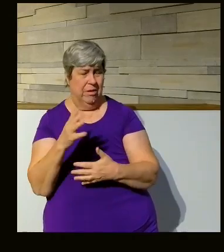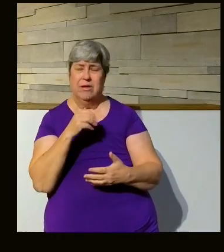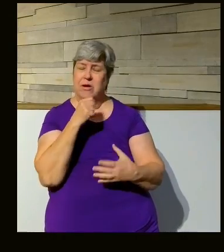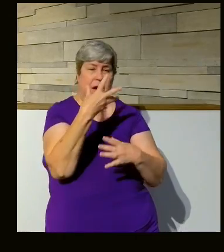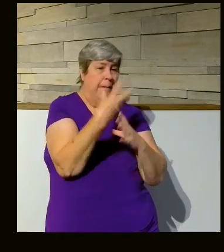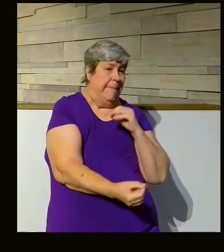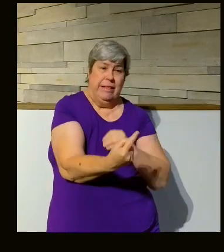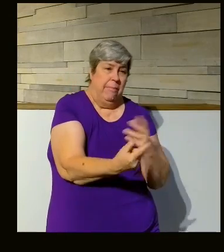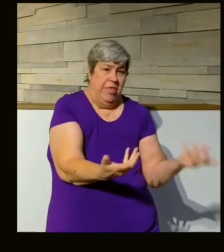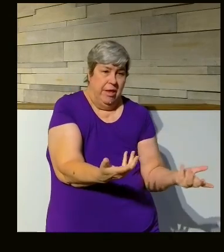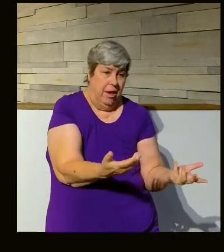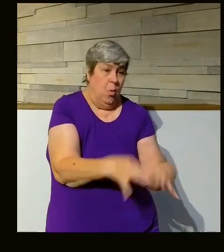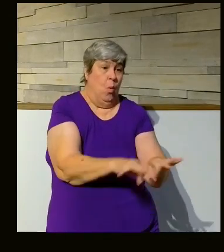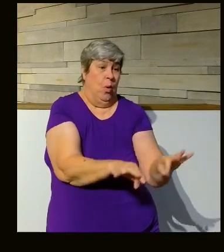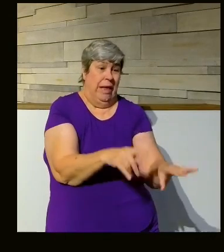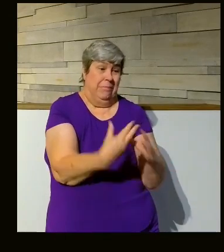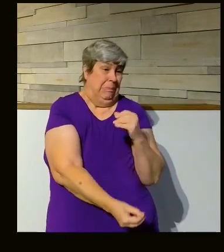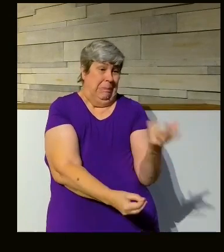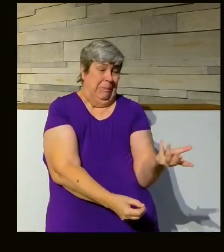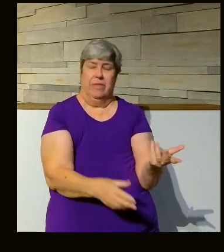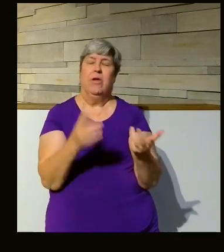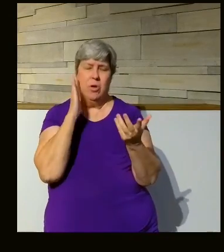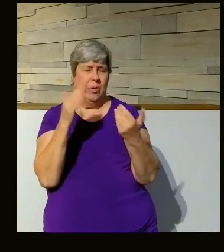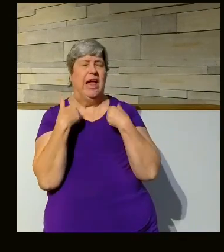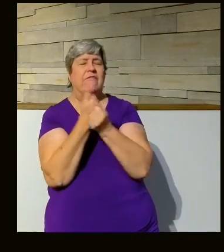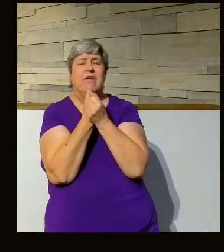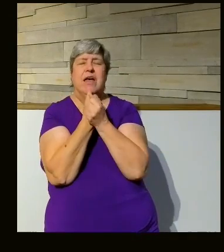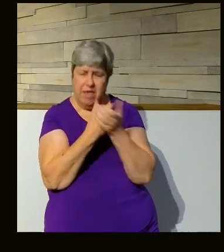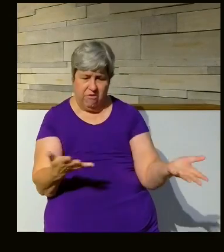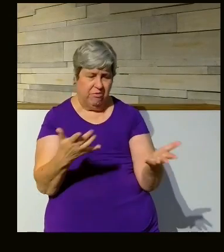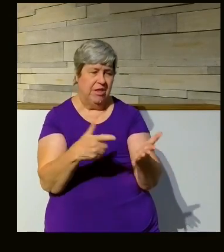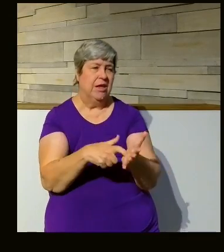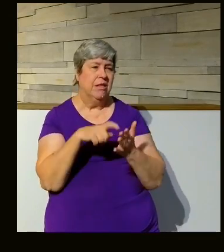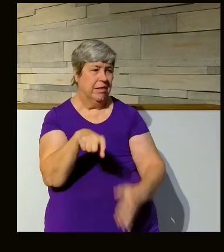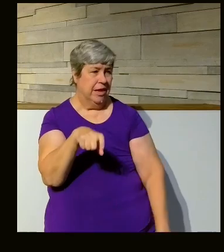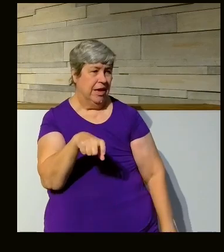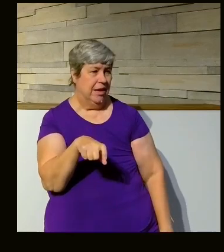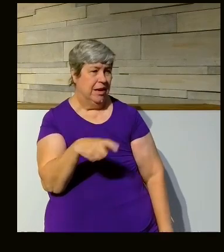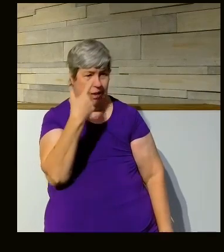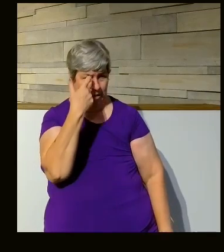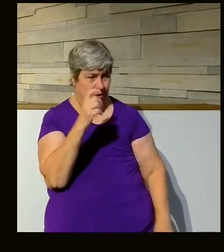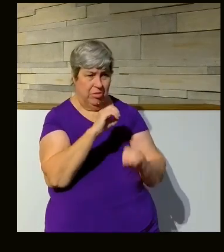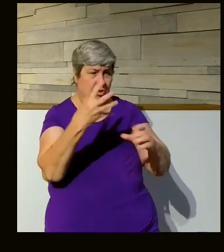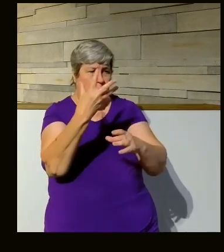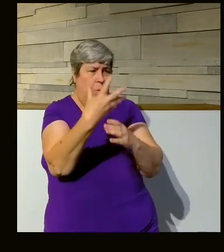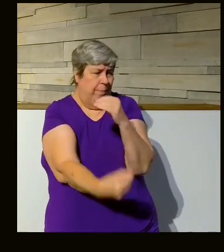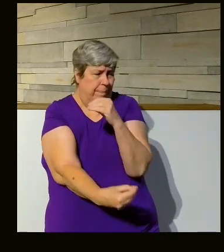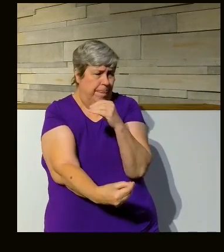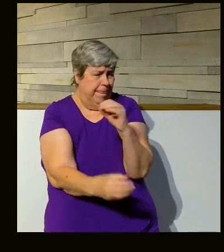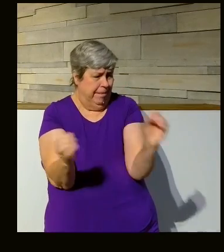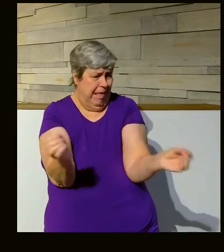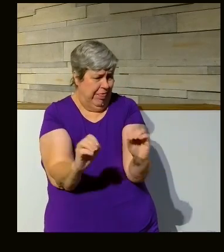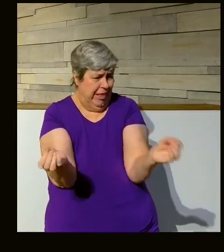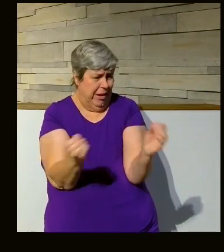vital. You're going to have everything that you need because there will be no lack in your life. You're